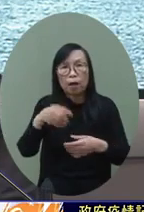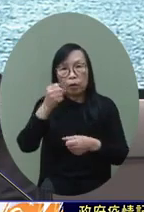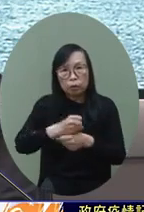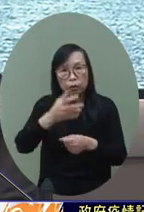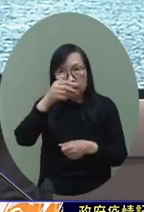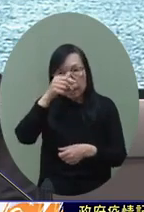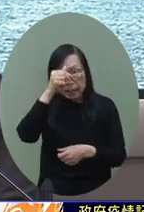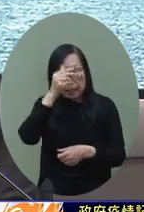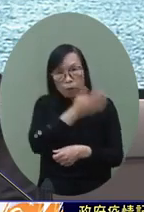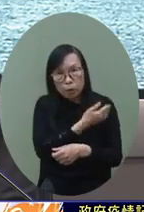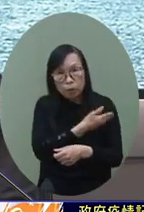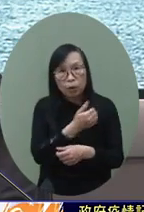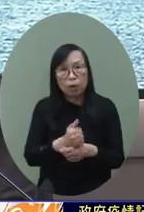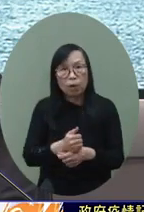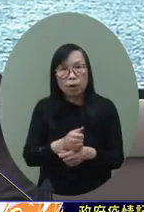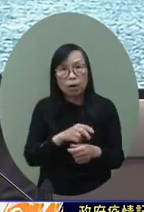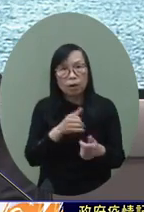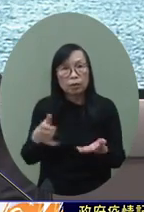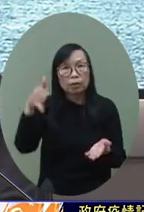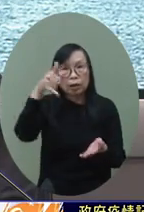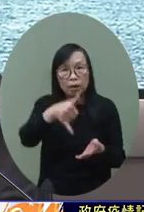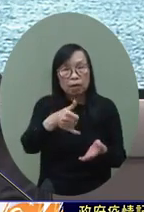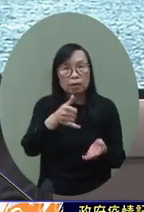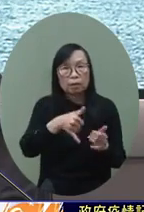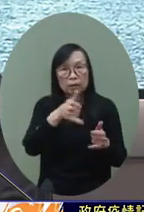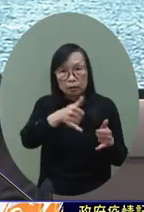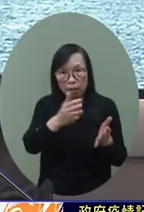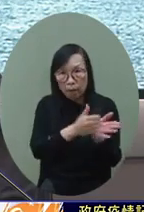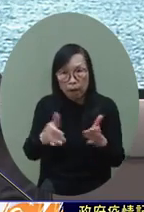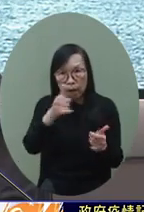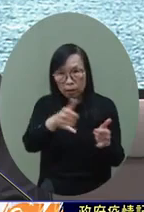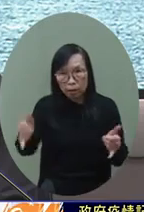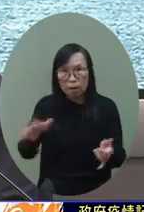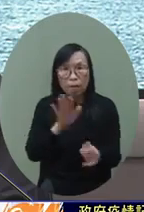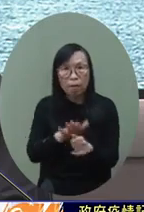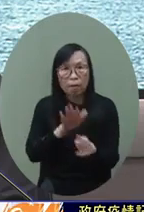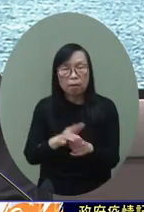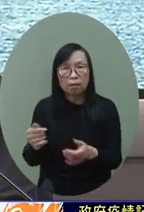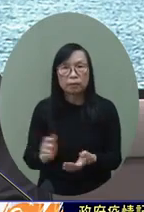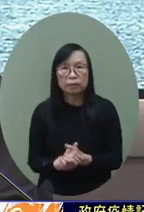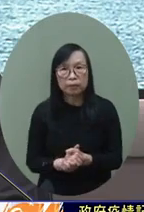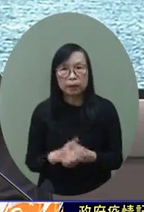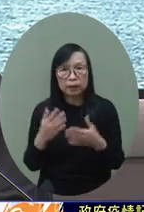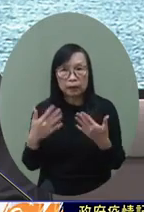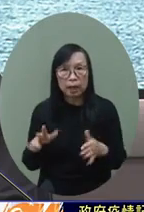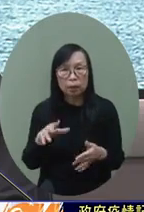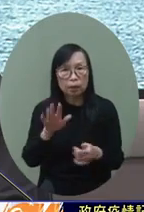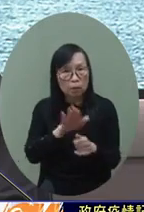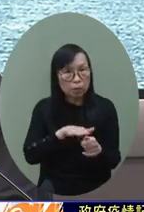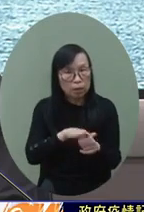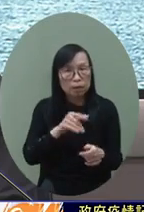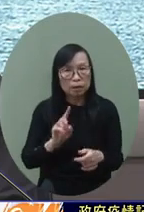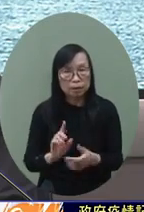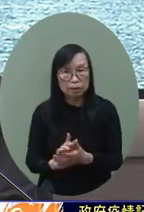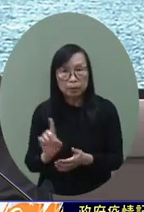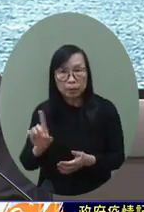at those centers for administration and also for aftercare. So we are doing those preparation